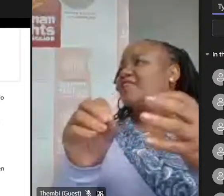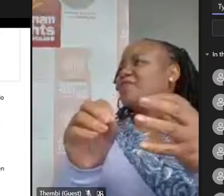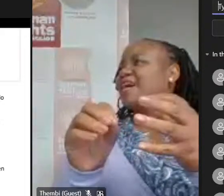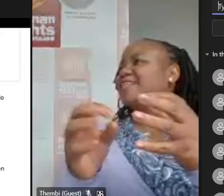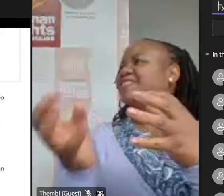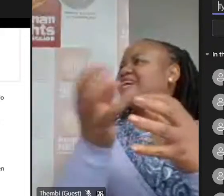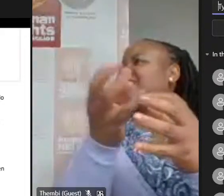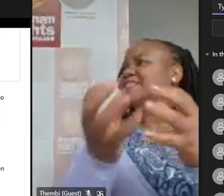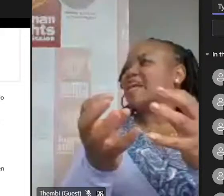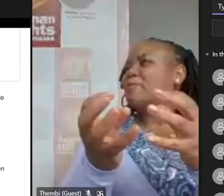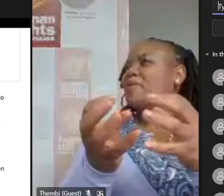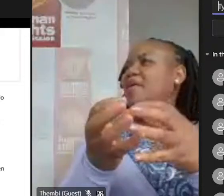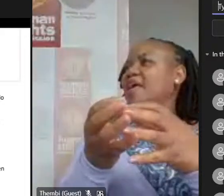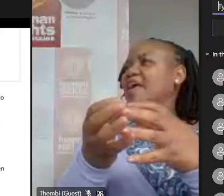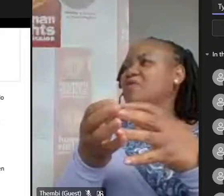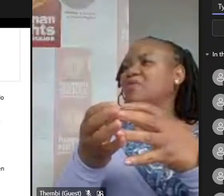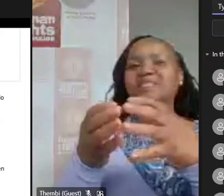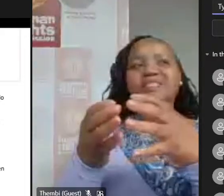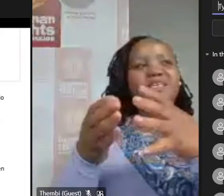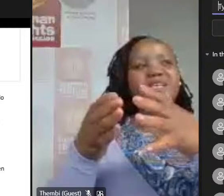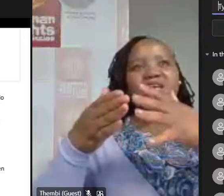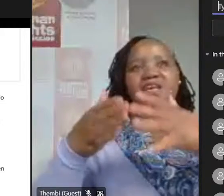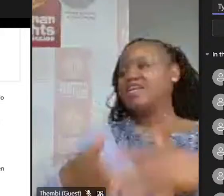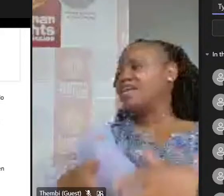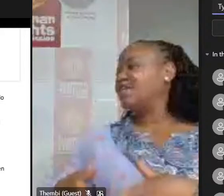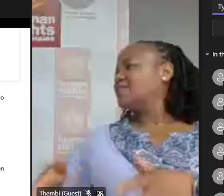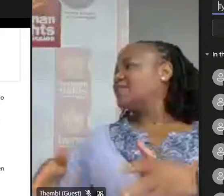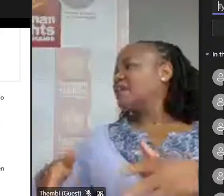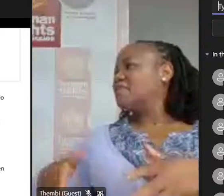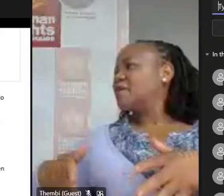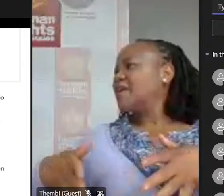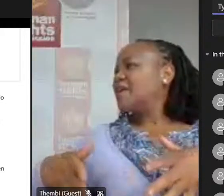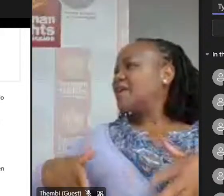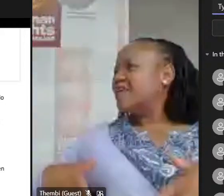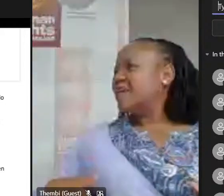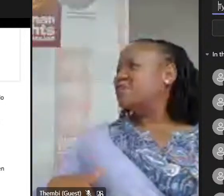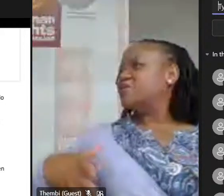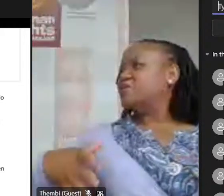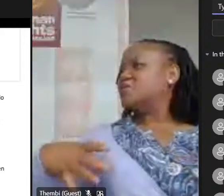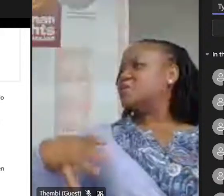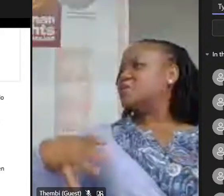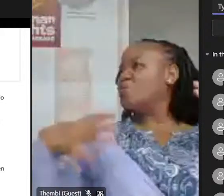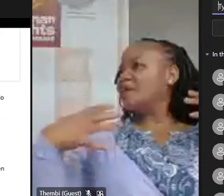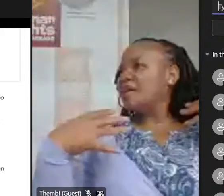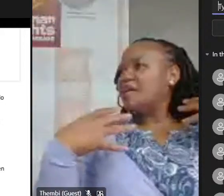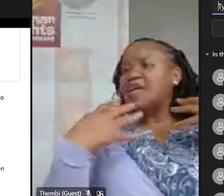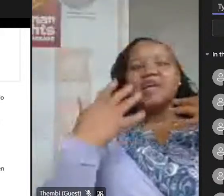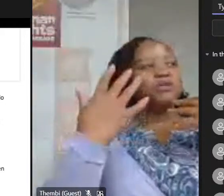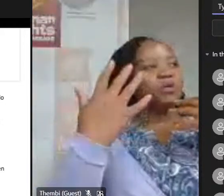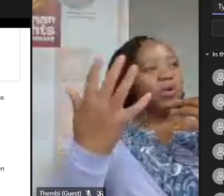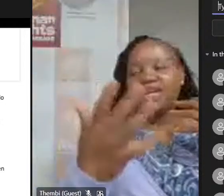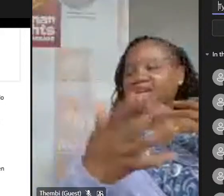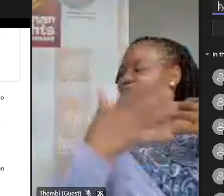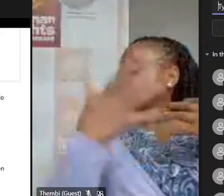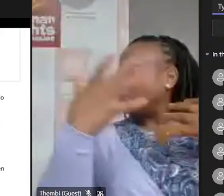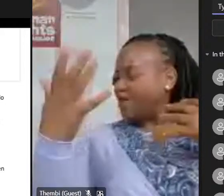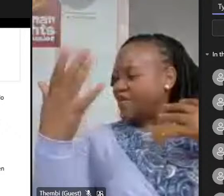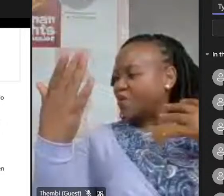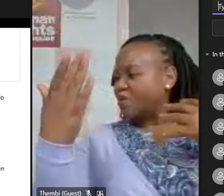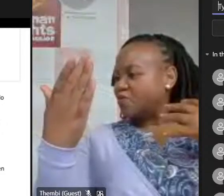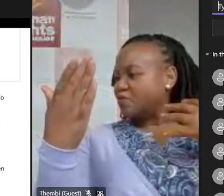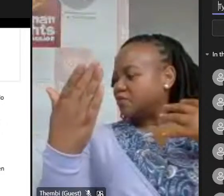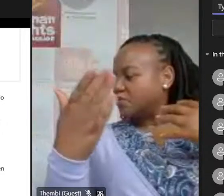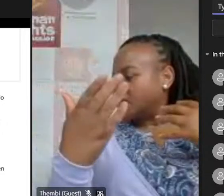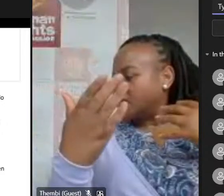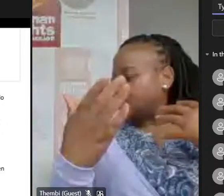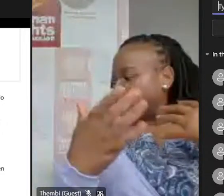South Africa this catches up and we see in the Eastern Cape girls going to school wearing, okay, in the school, I think the